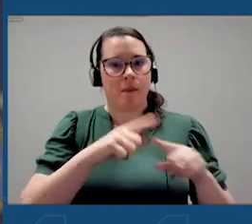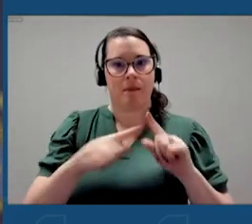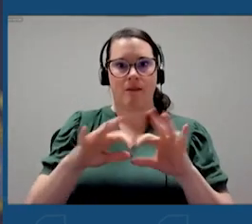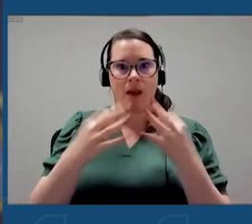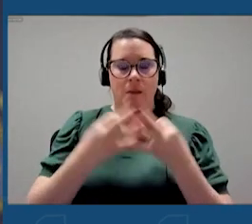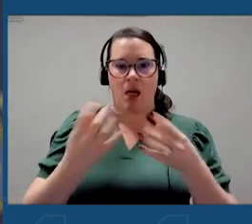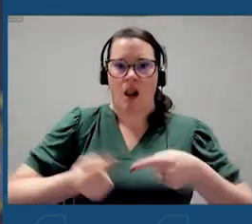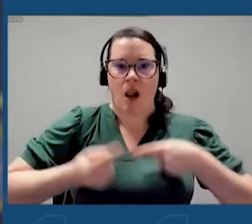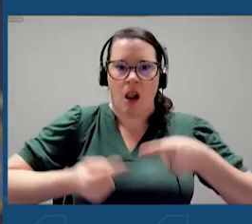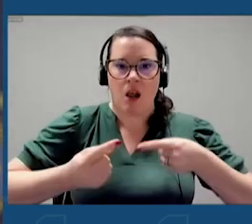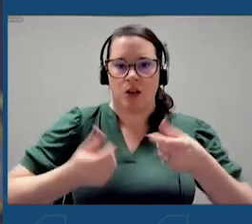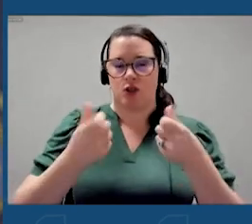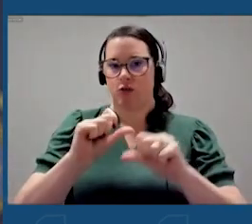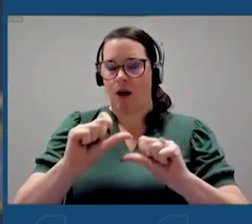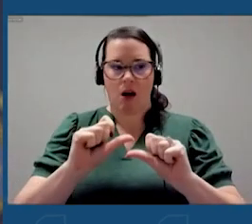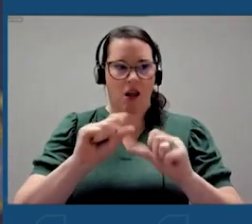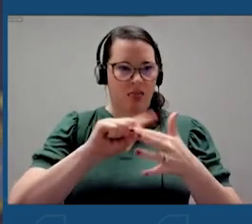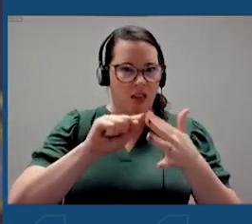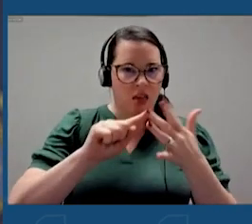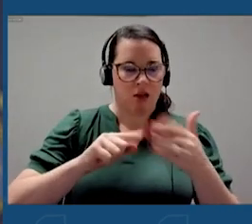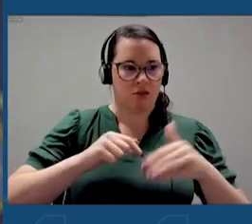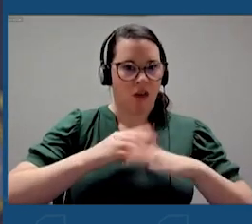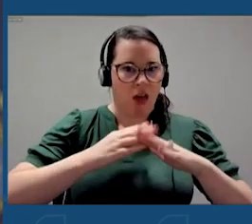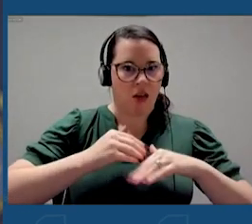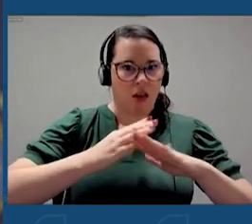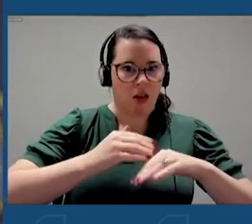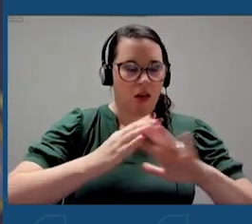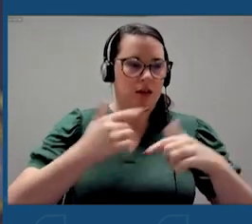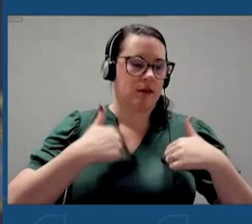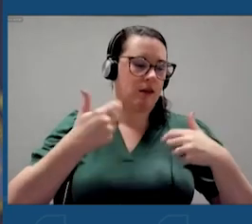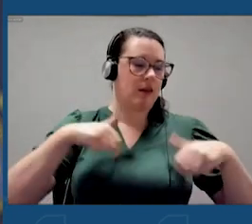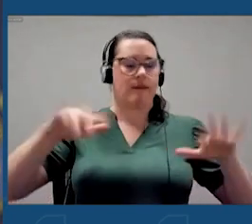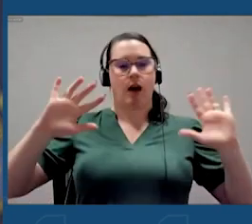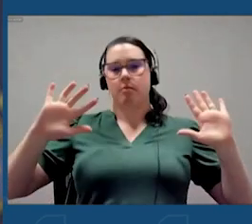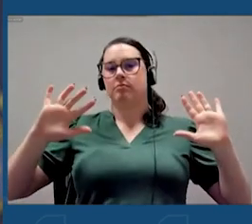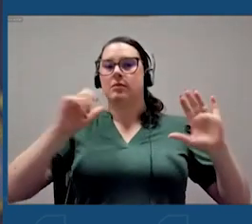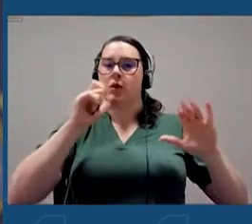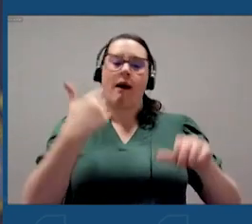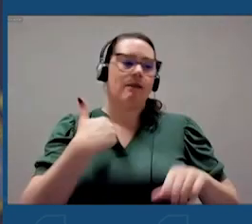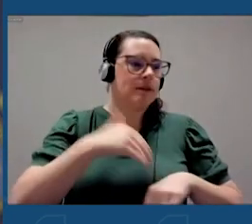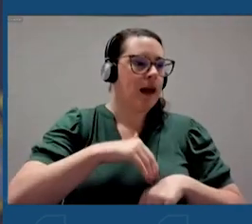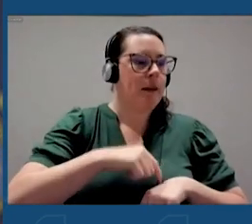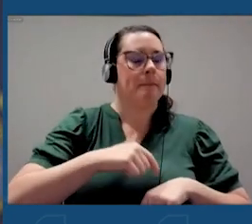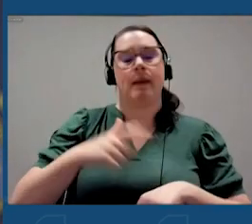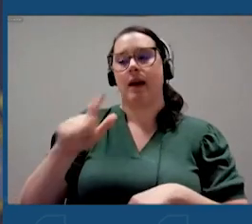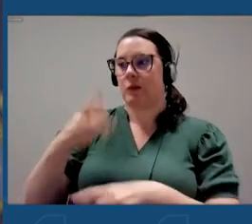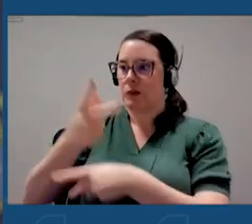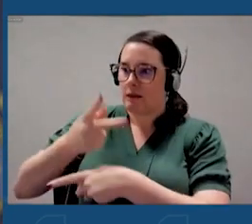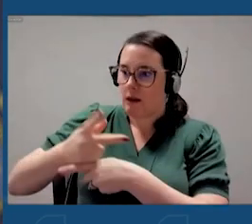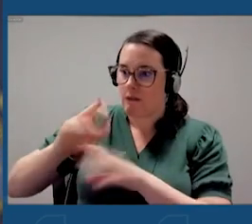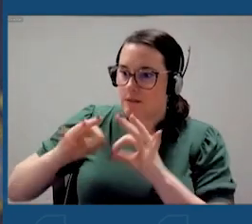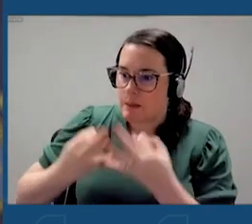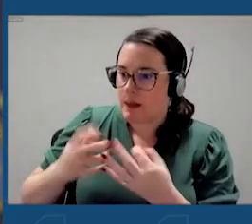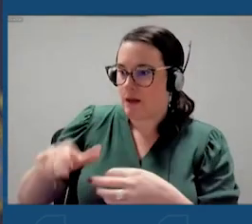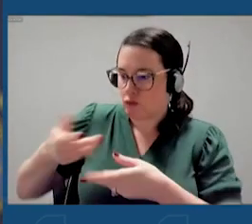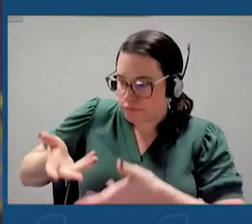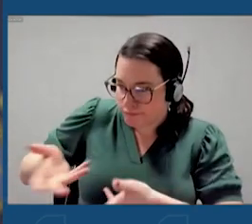hassles, then you say, I surrender. I don't have time for this. I have to take care of my family. So we said, why can't we make this